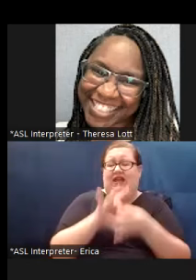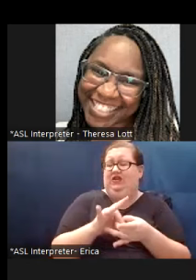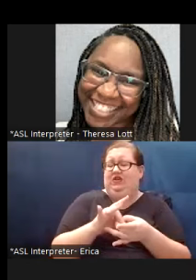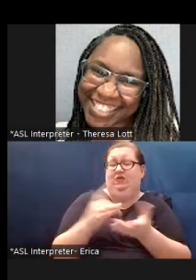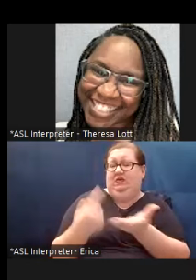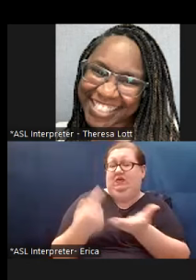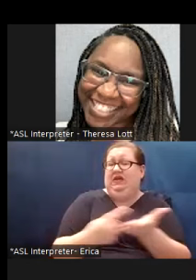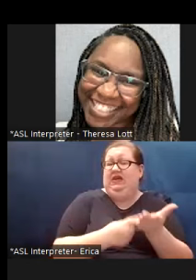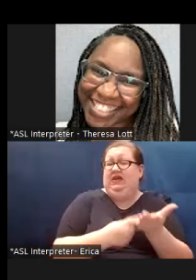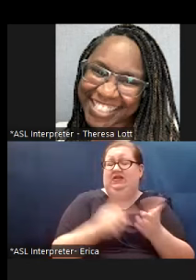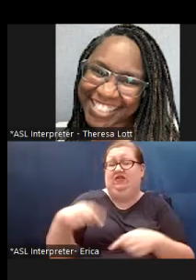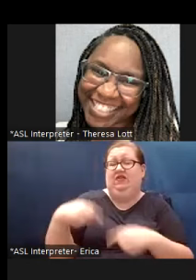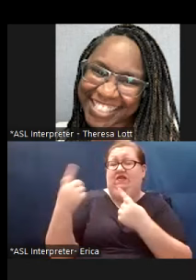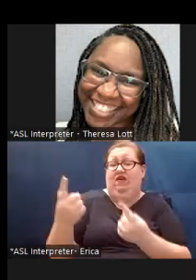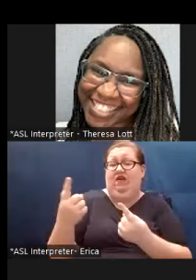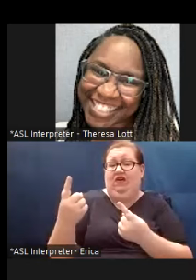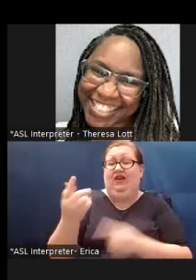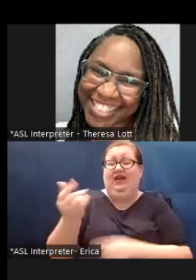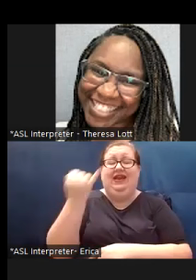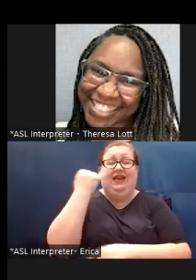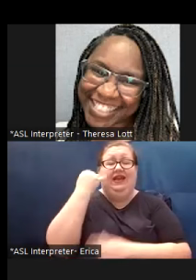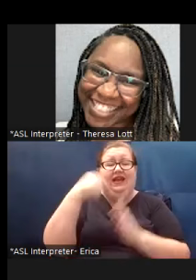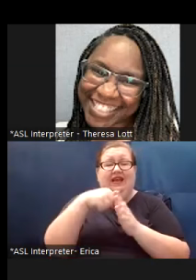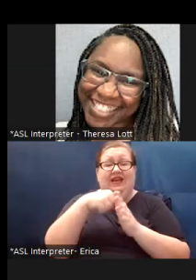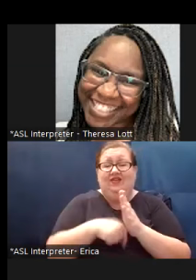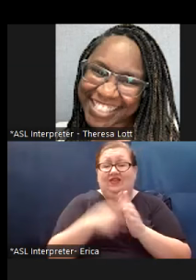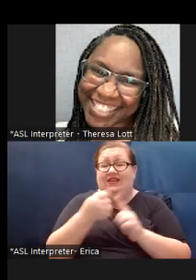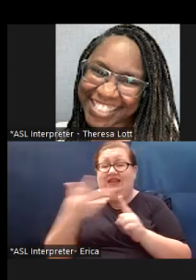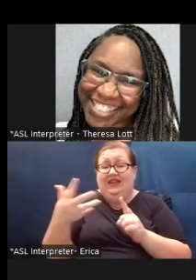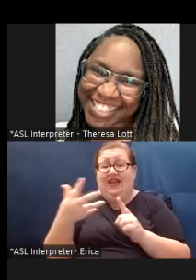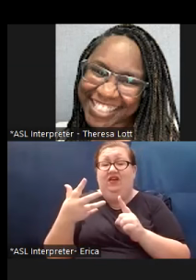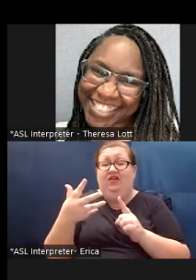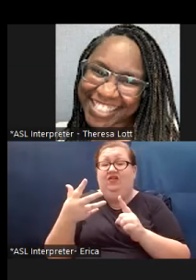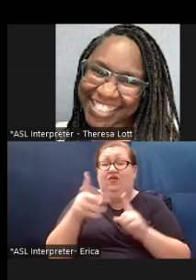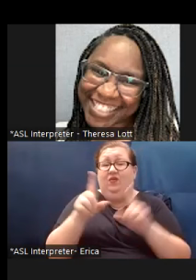detailed questions about specific solutions for the breakouts.